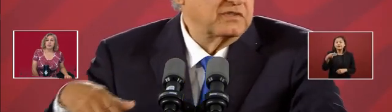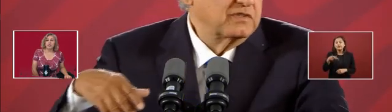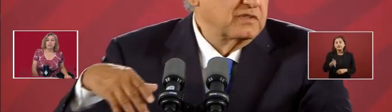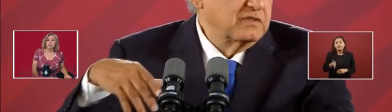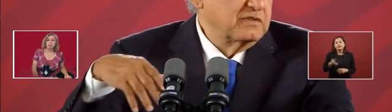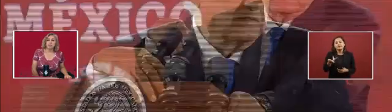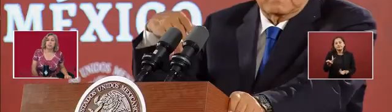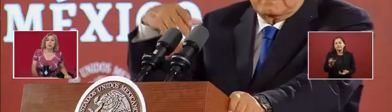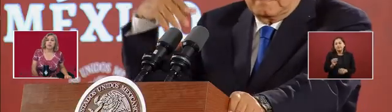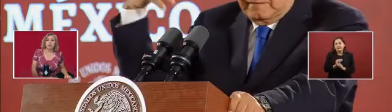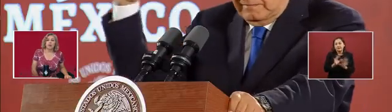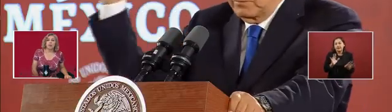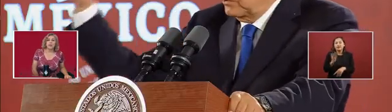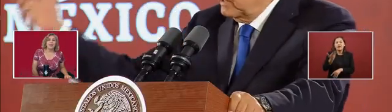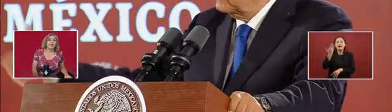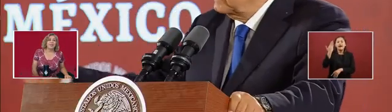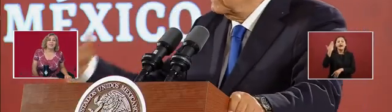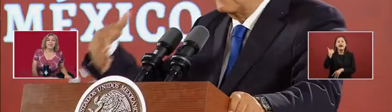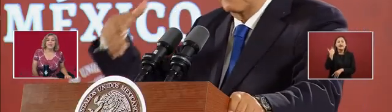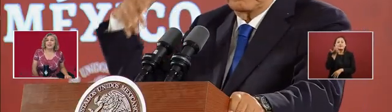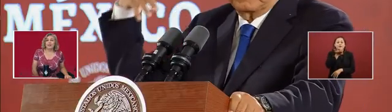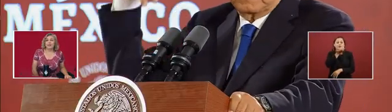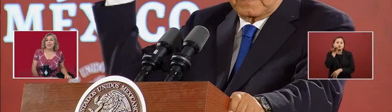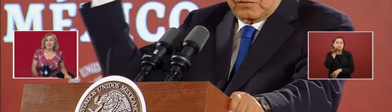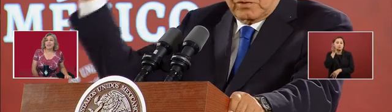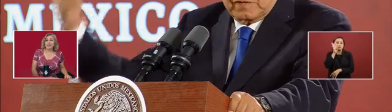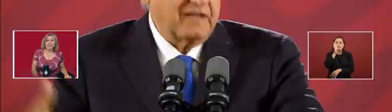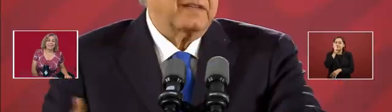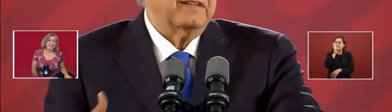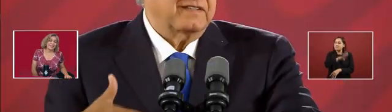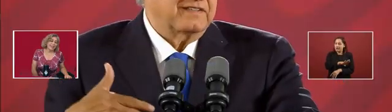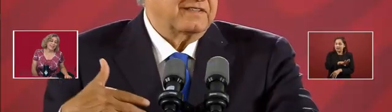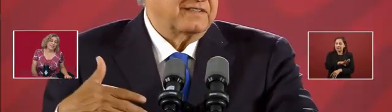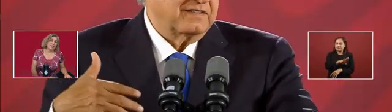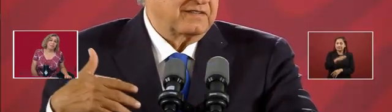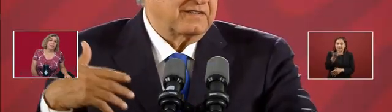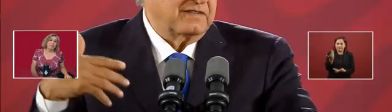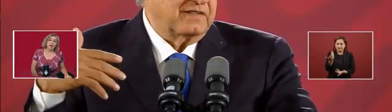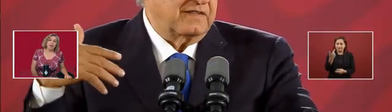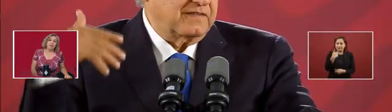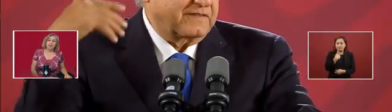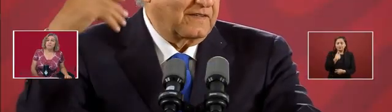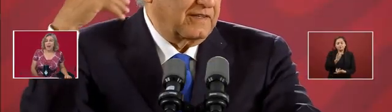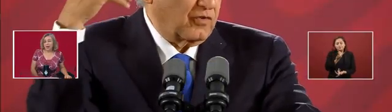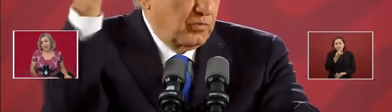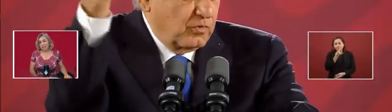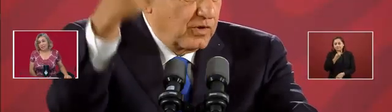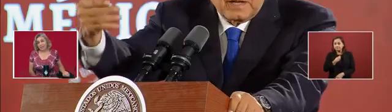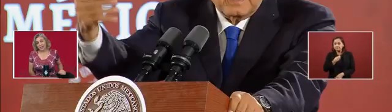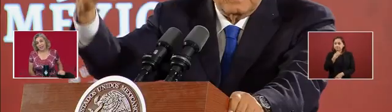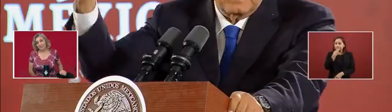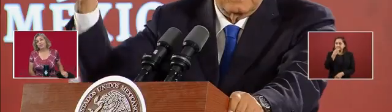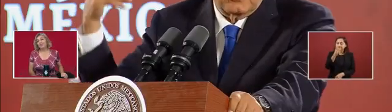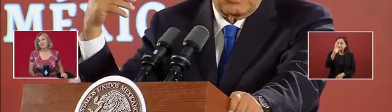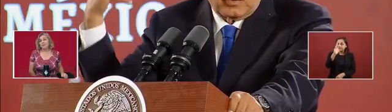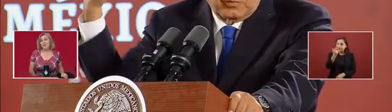like in a peaceful way, you continue trying to deal with this matter.